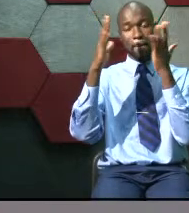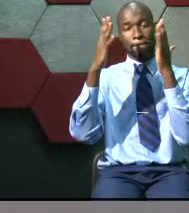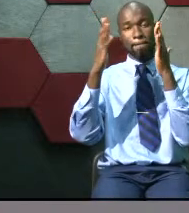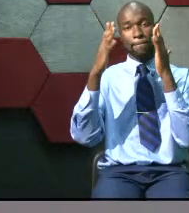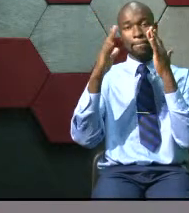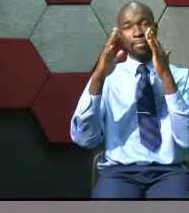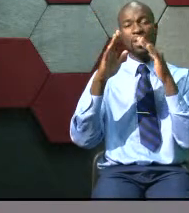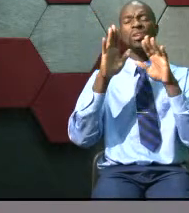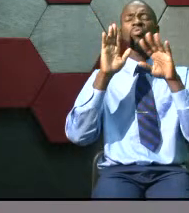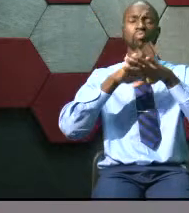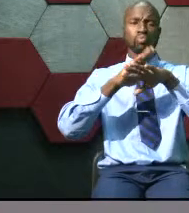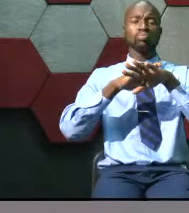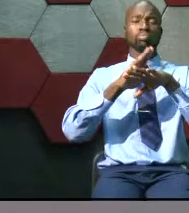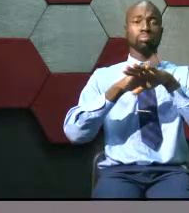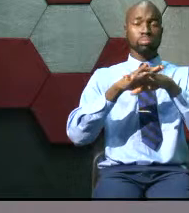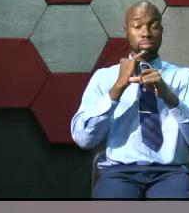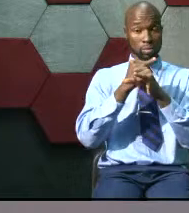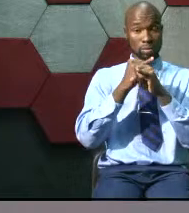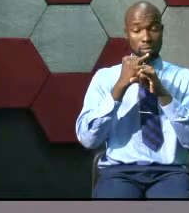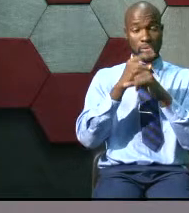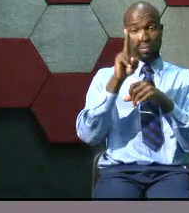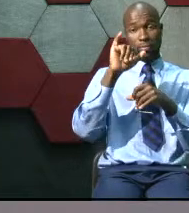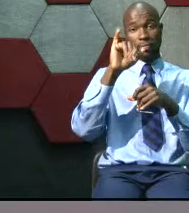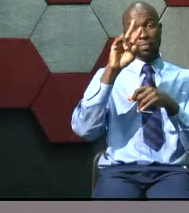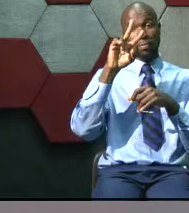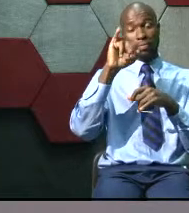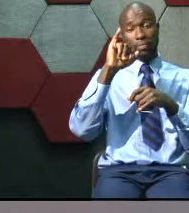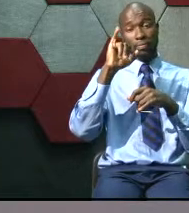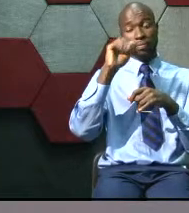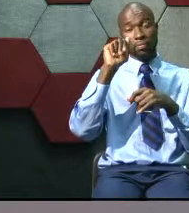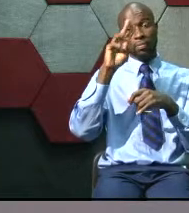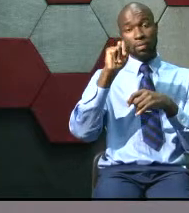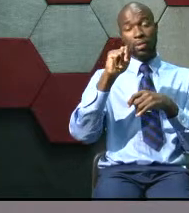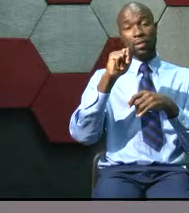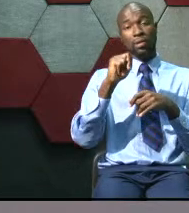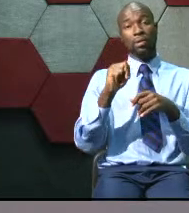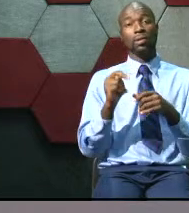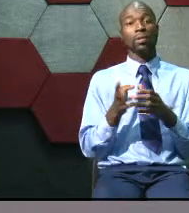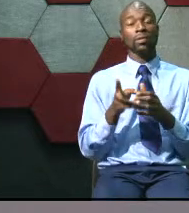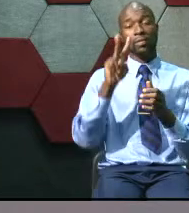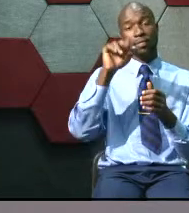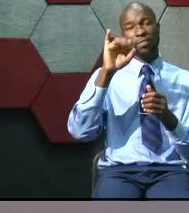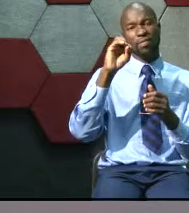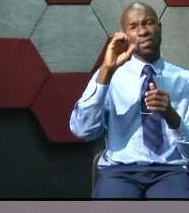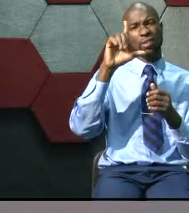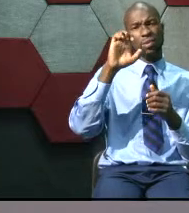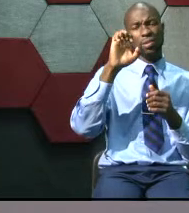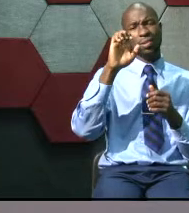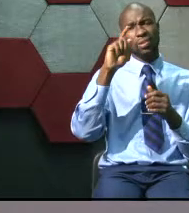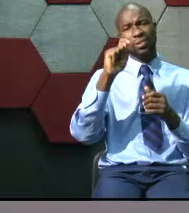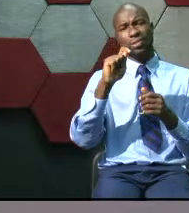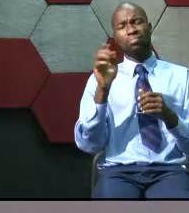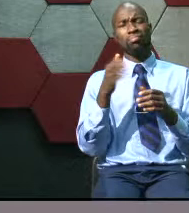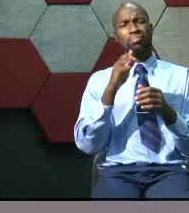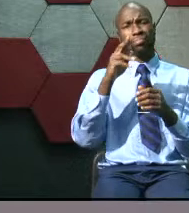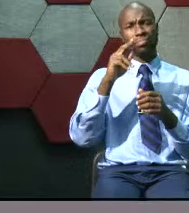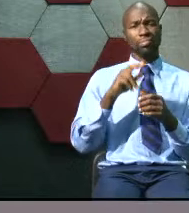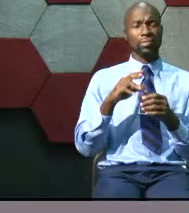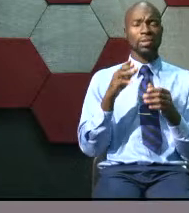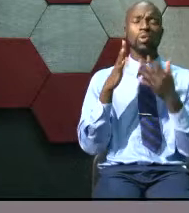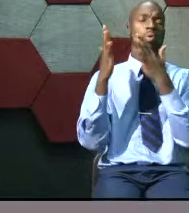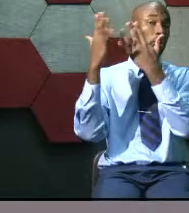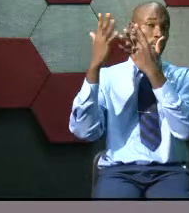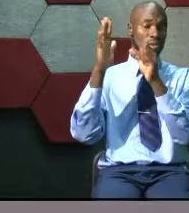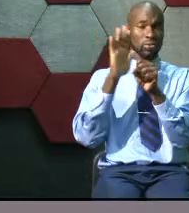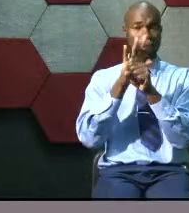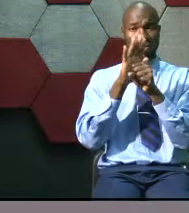Congratulations! Great stuff, Vivian, Violet, Wangeshi, Njeri. You guys have done some incredible work.